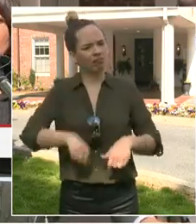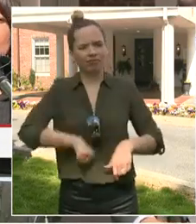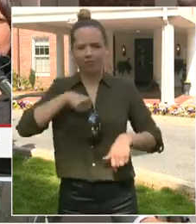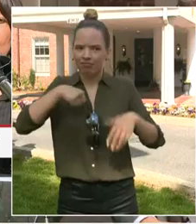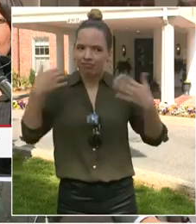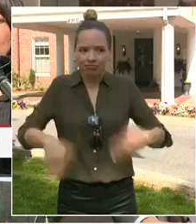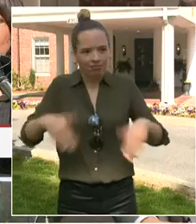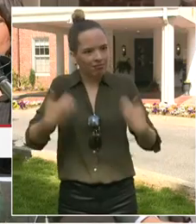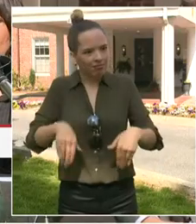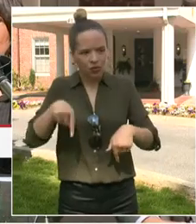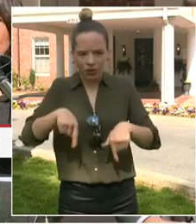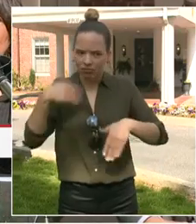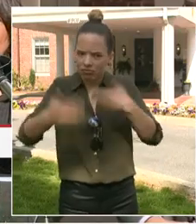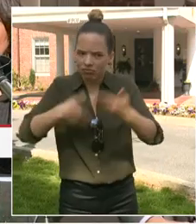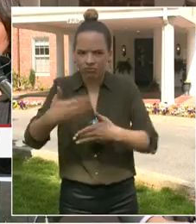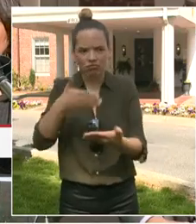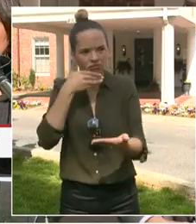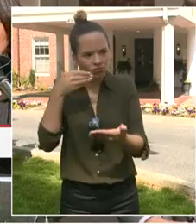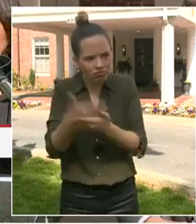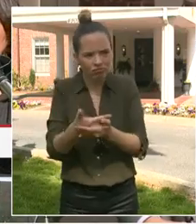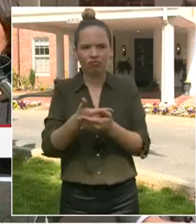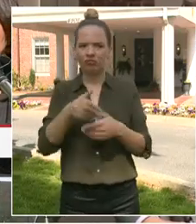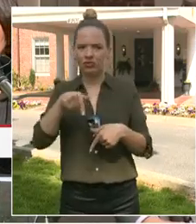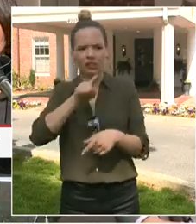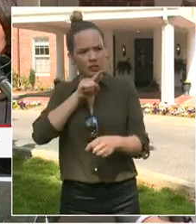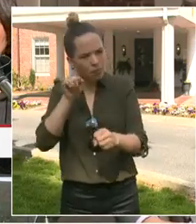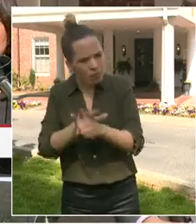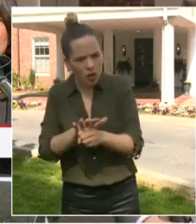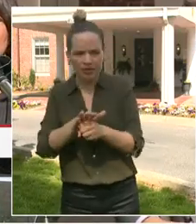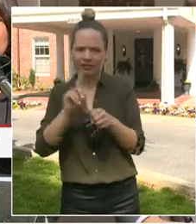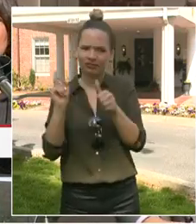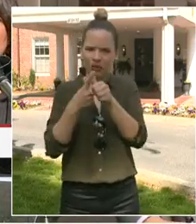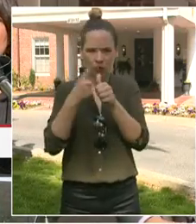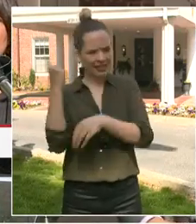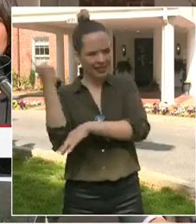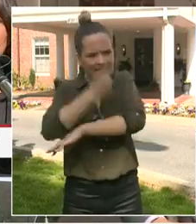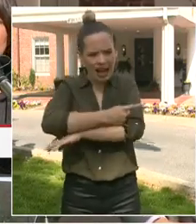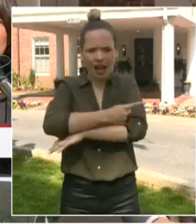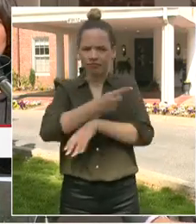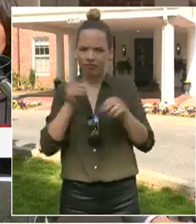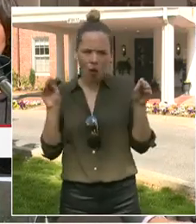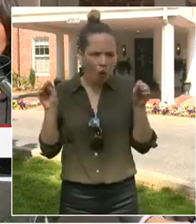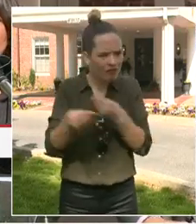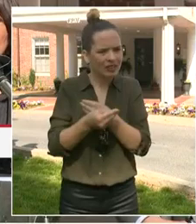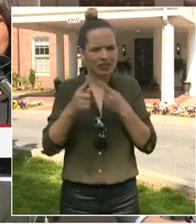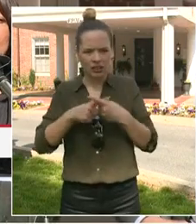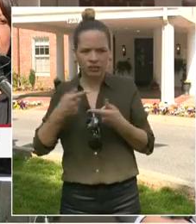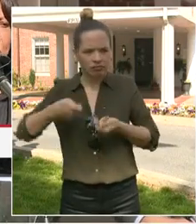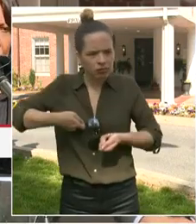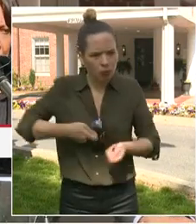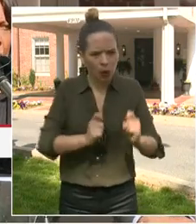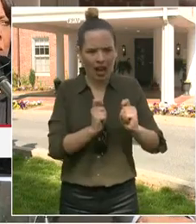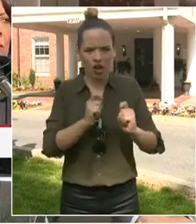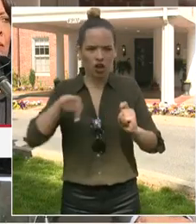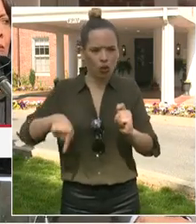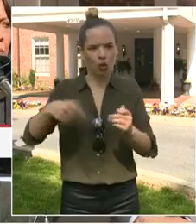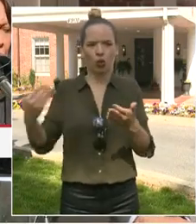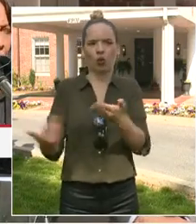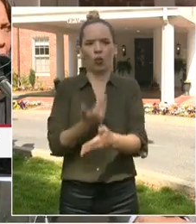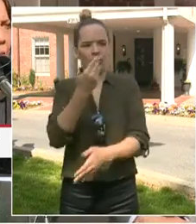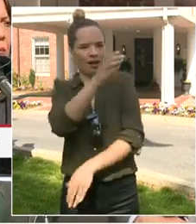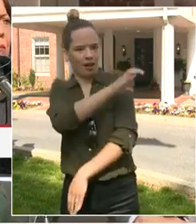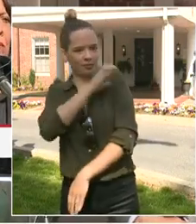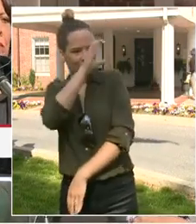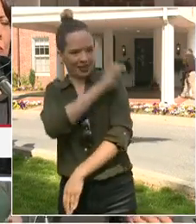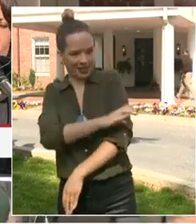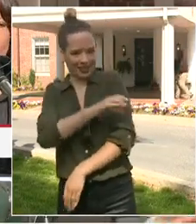promise. I made my first day in office because we broke ground on a new hospital in D.C.,